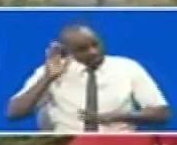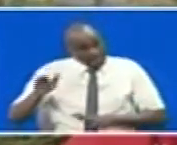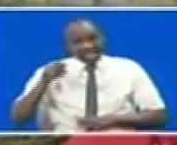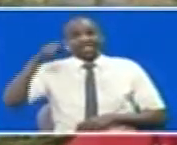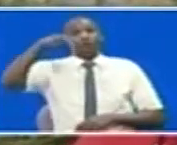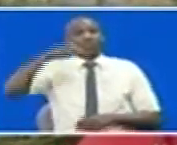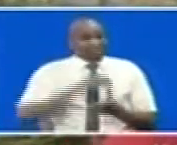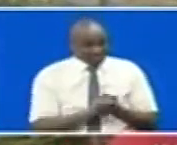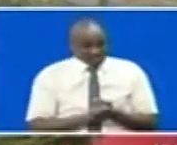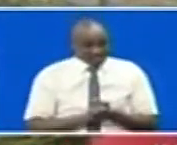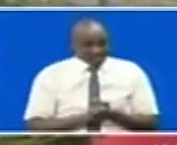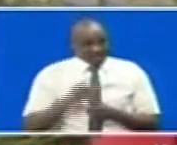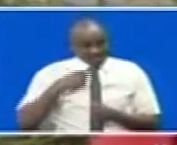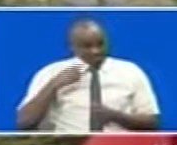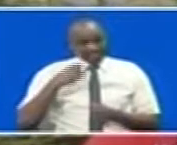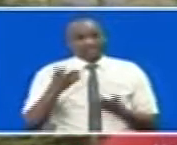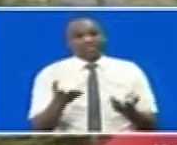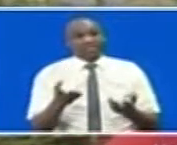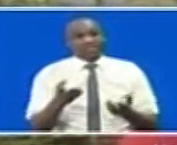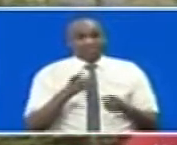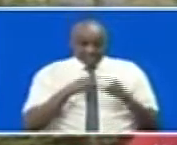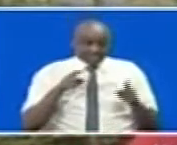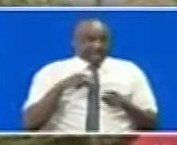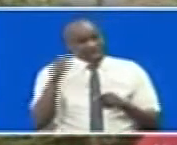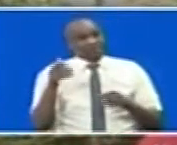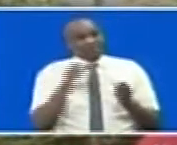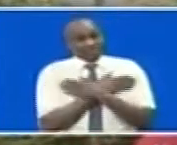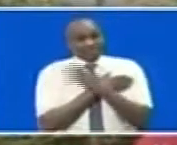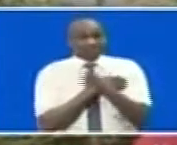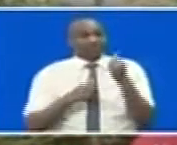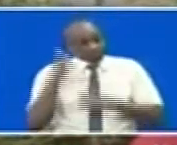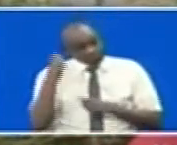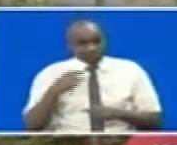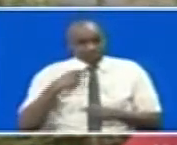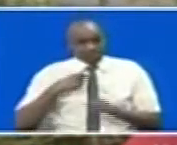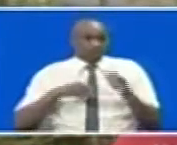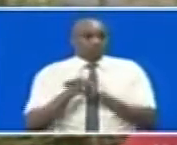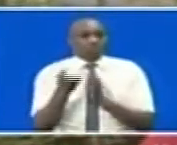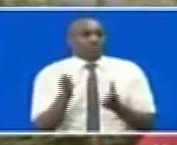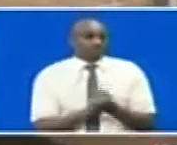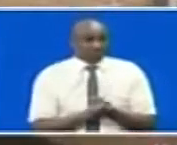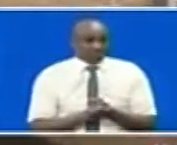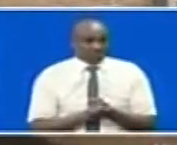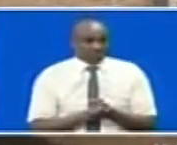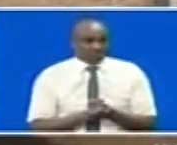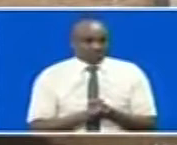chini ambayo baba inaenda kushika, lakini mwenzake alikataa kutoa hiyo njia.